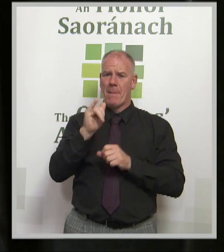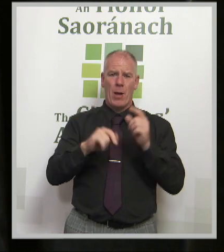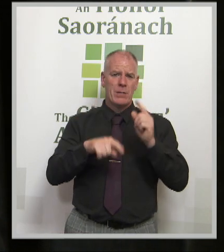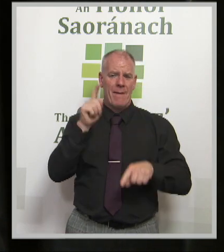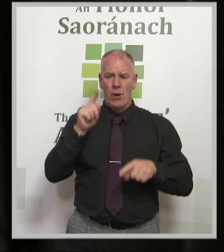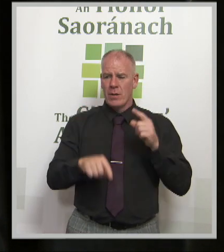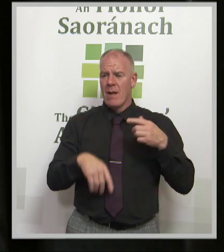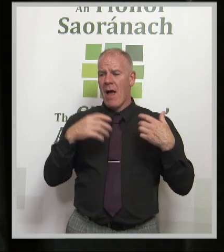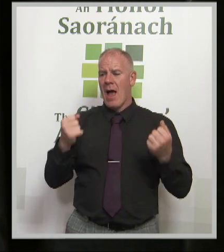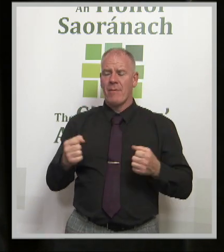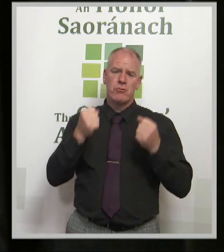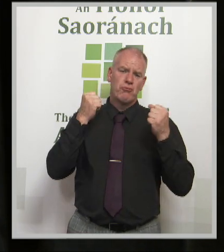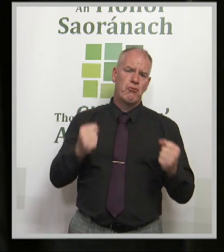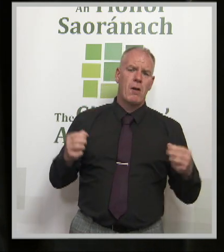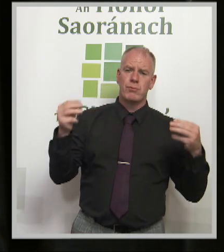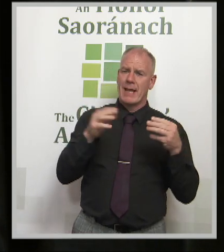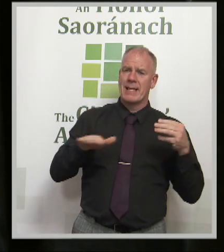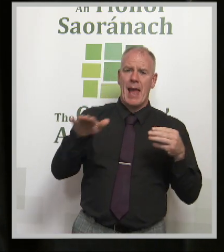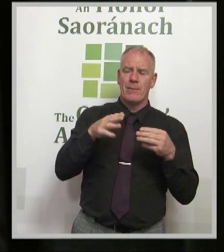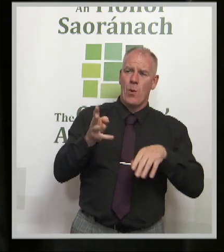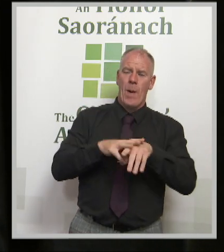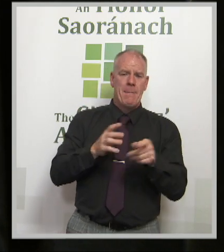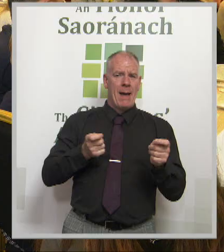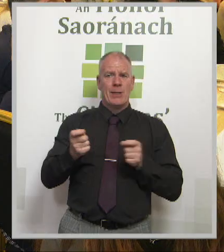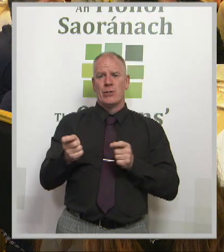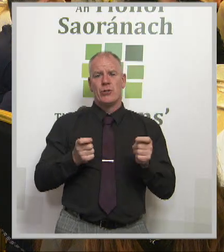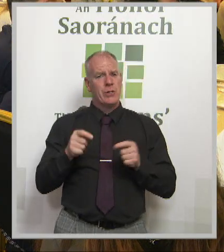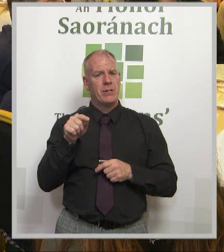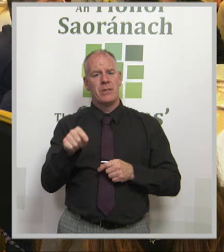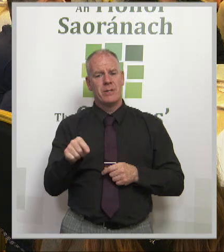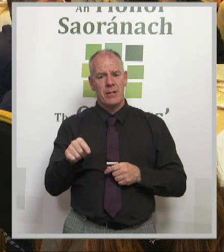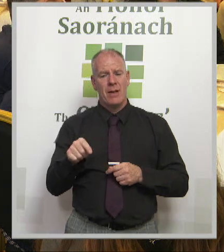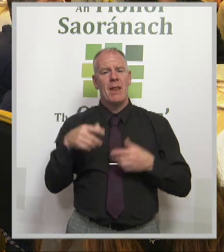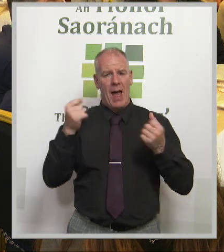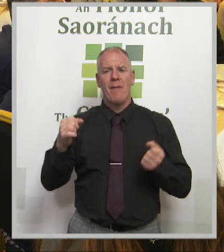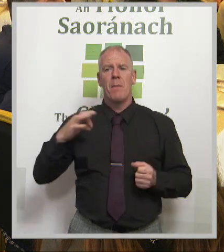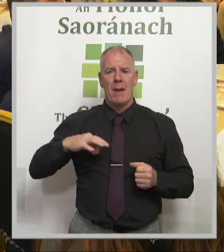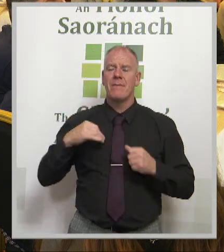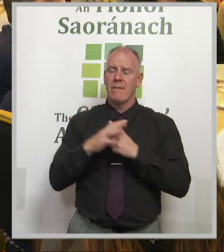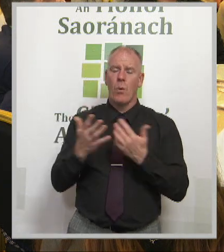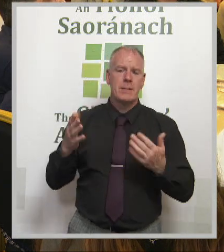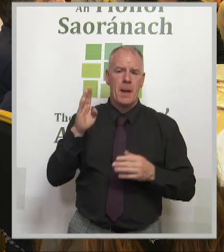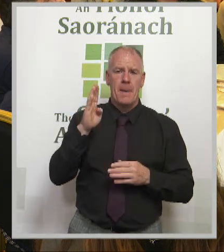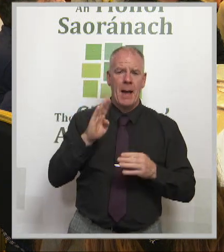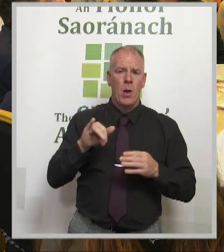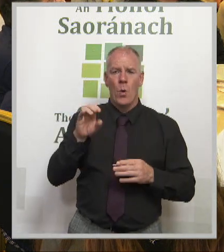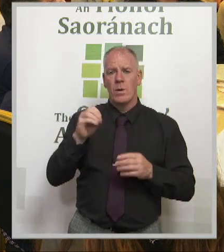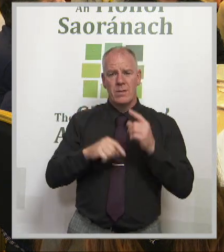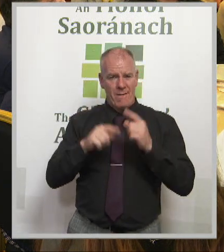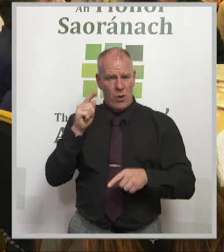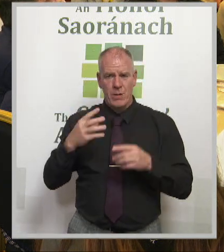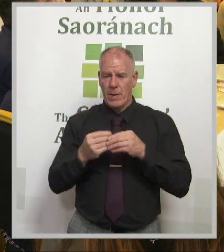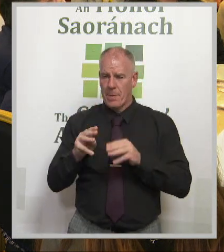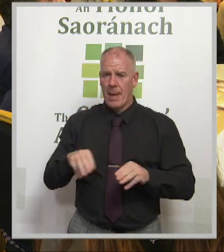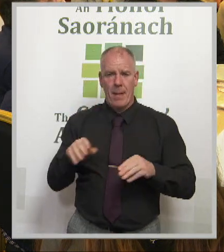is having good protected areas that are well managed and that deliver benefits for biodiversity and people. But